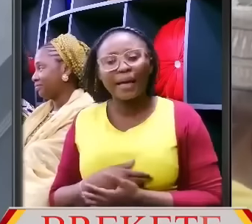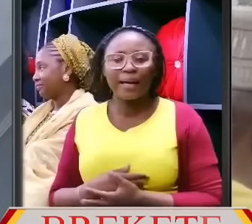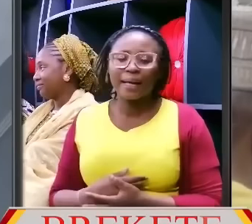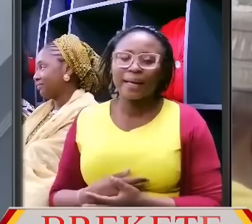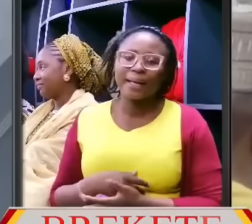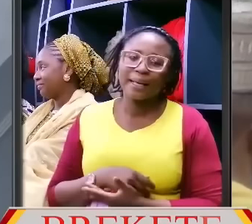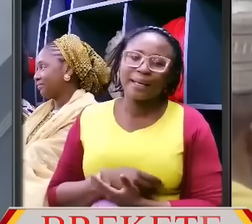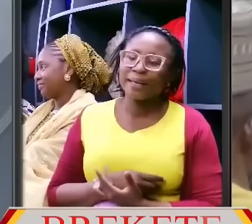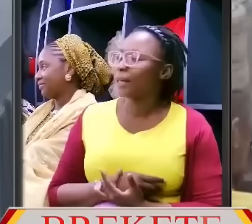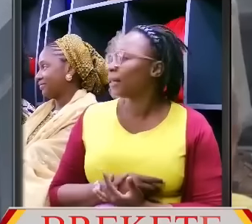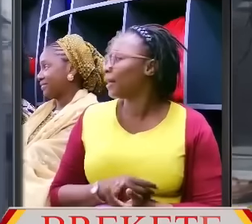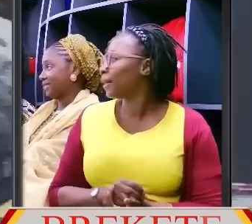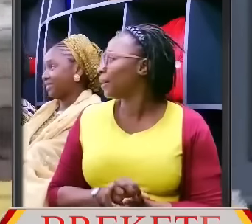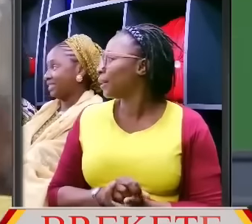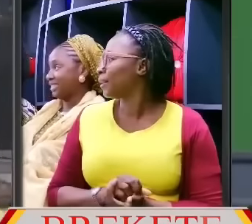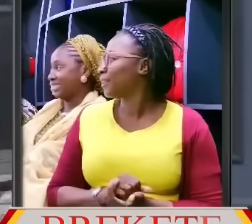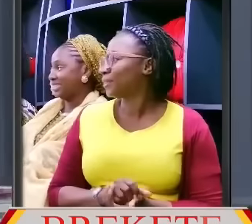No.